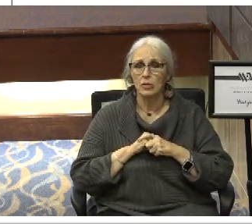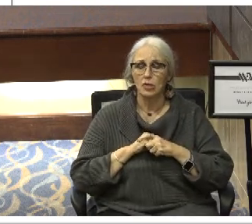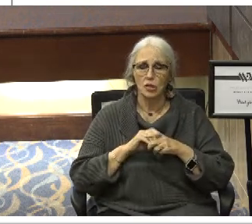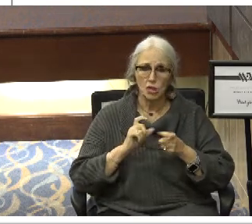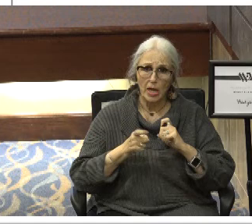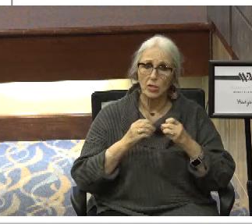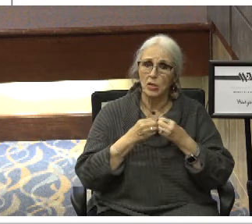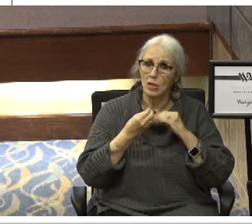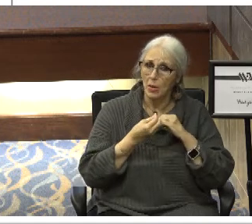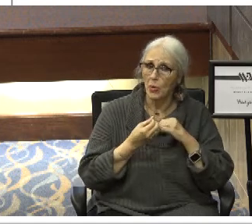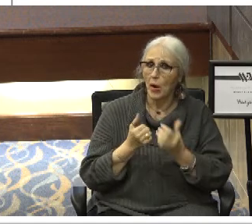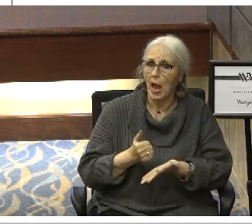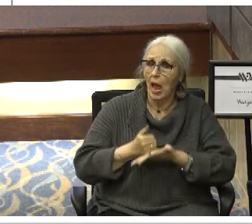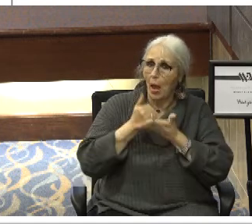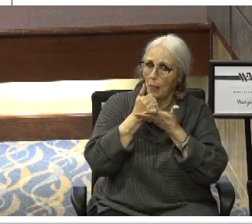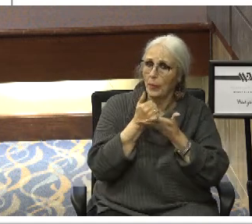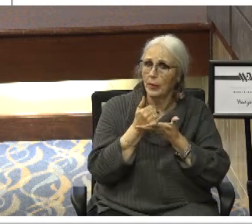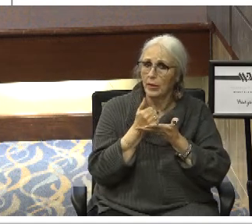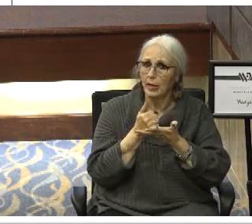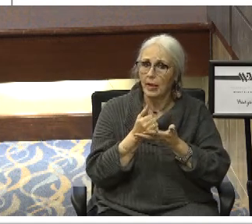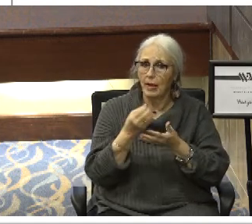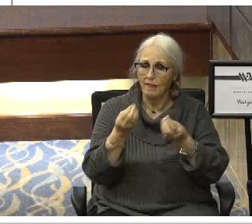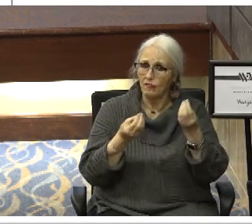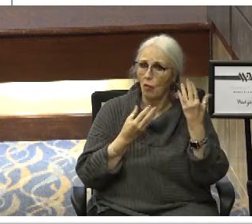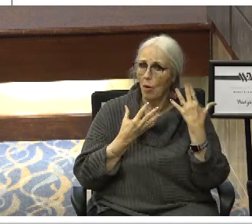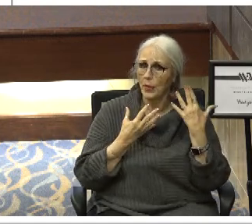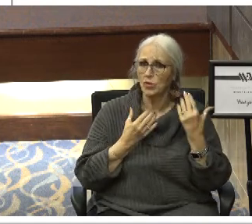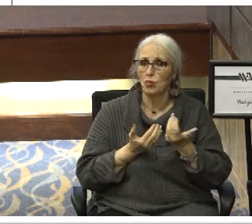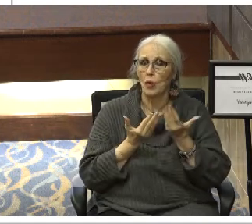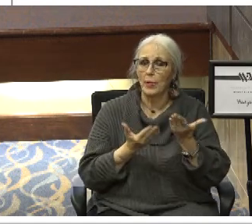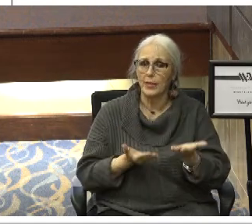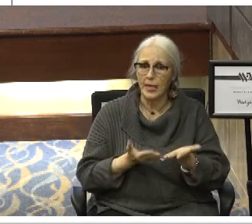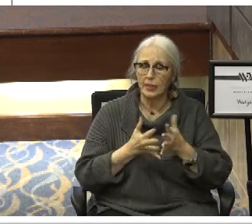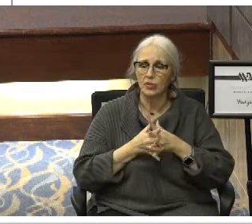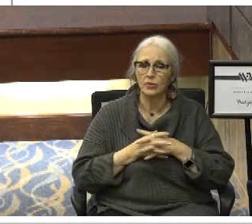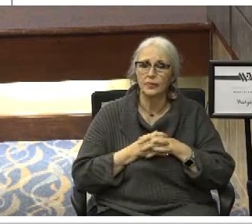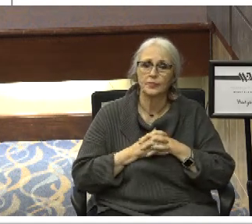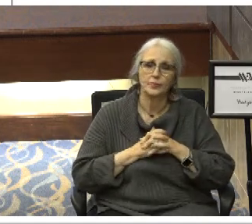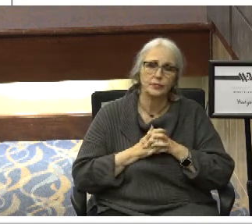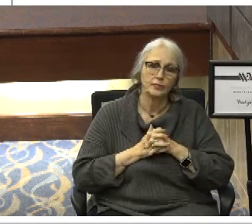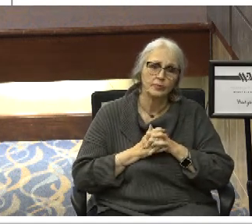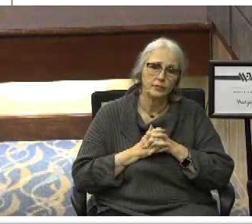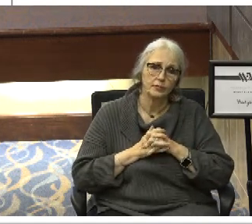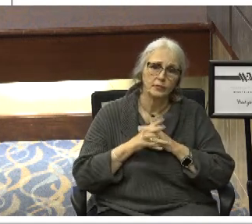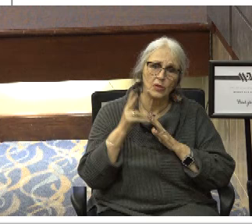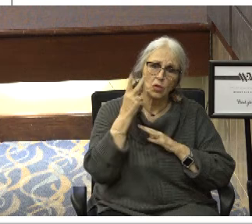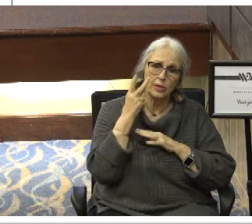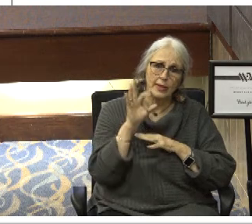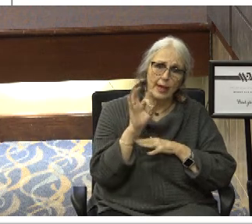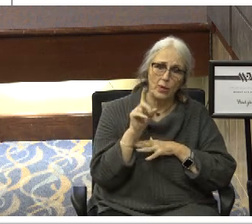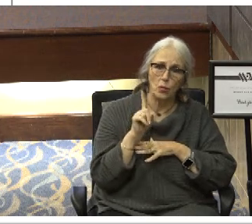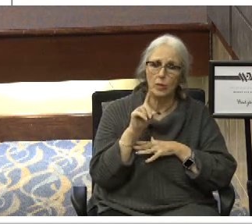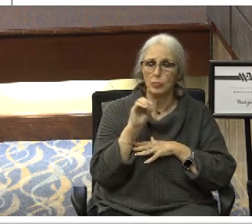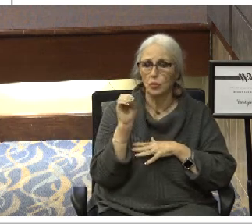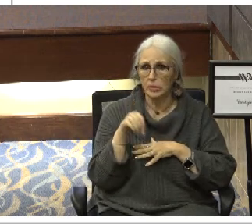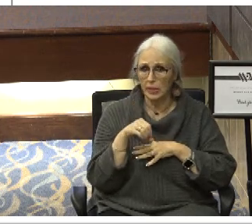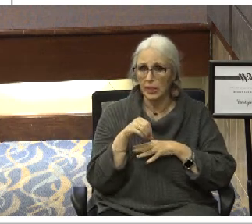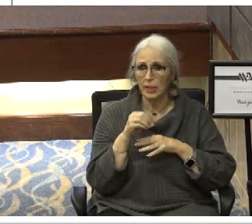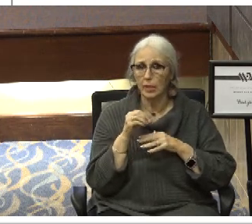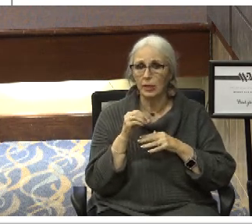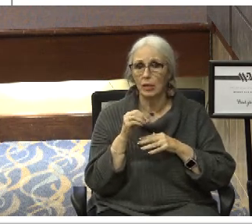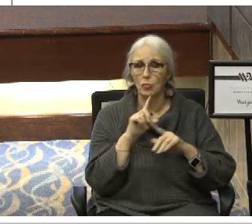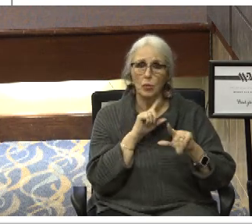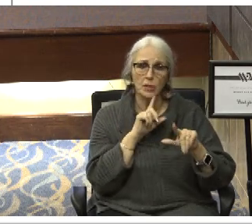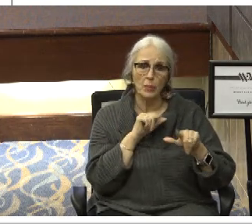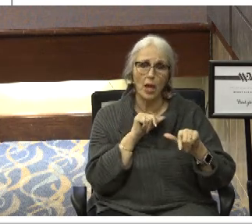will help inform our recommendations. So like circular versus bidirectional service, you see 91% of the